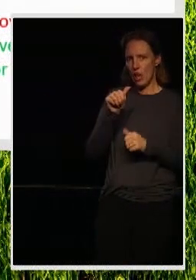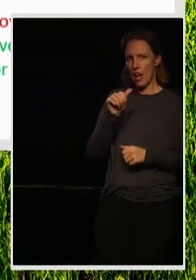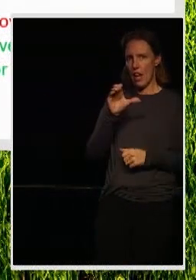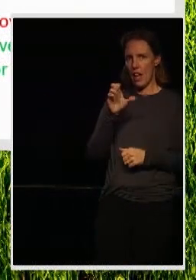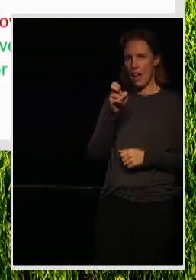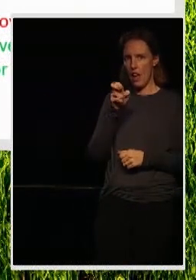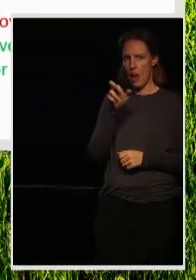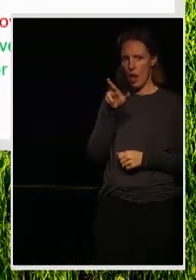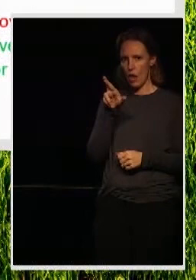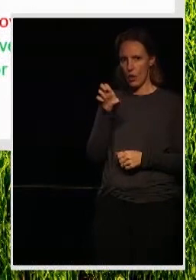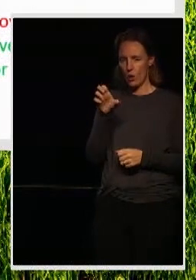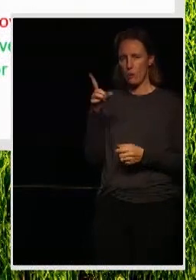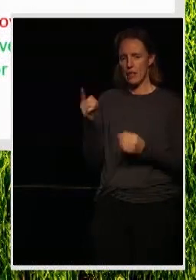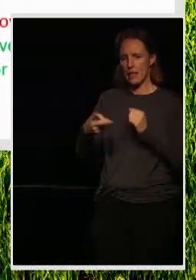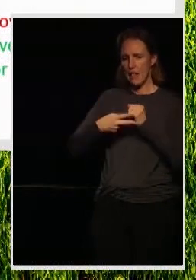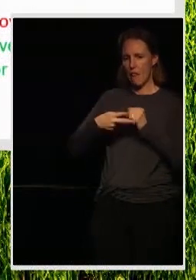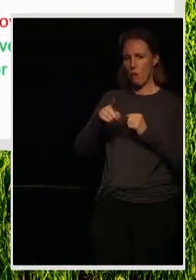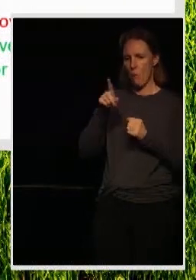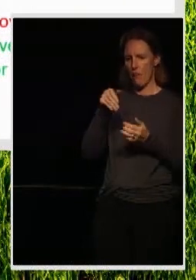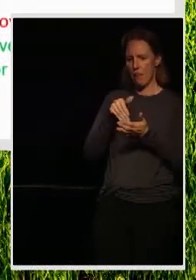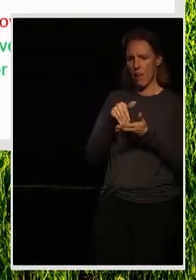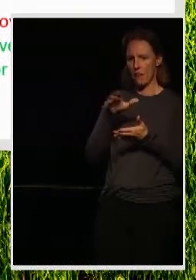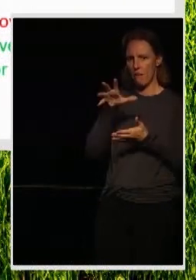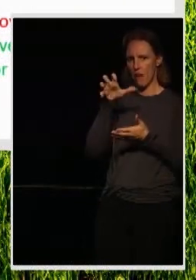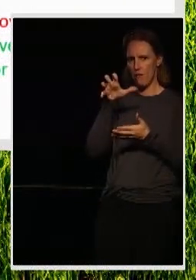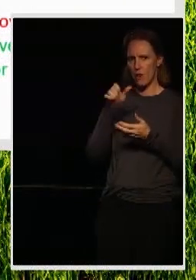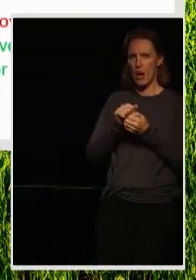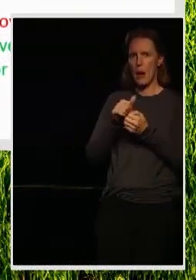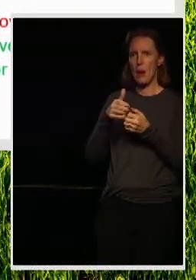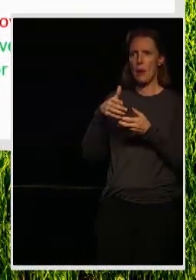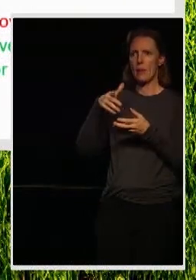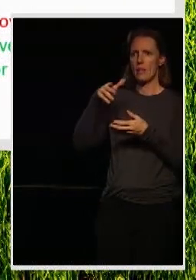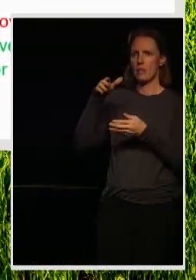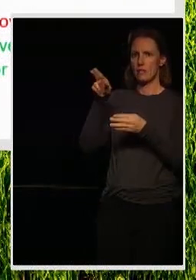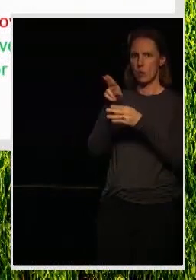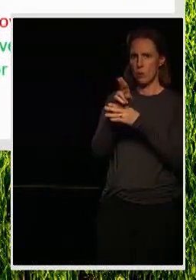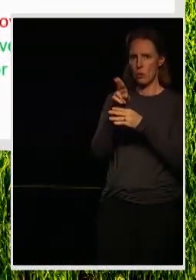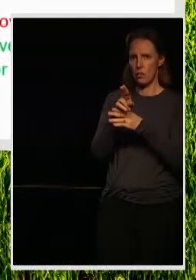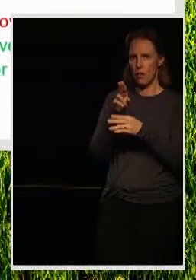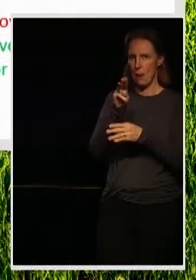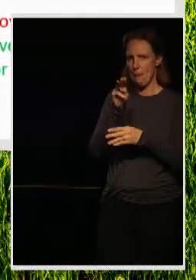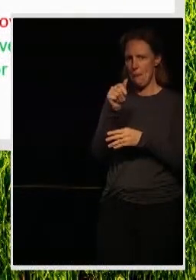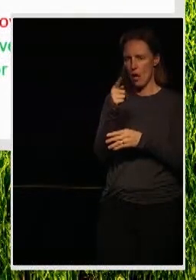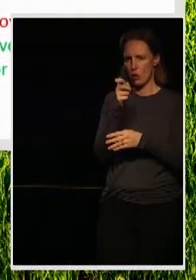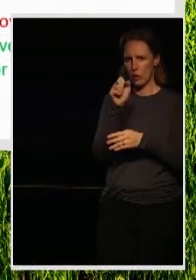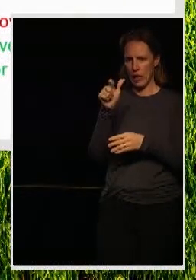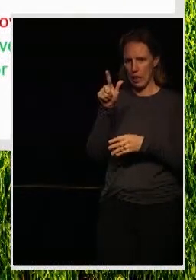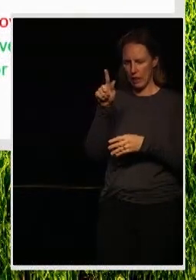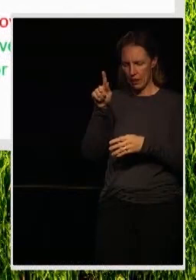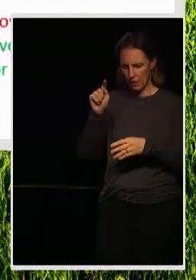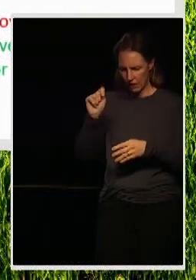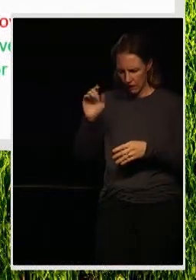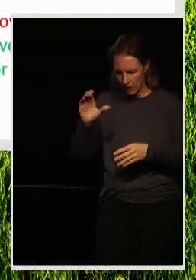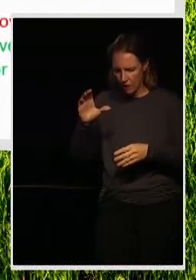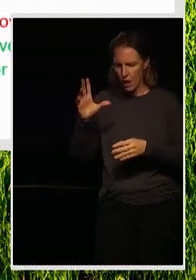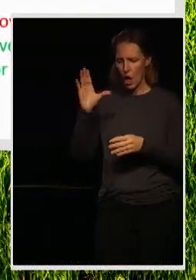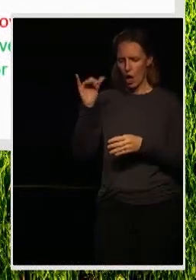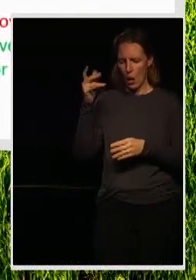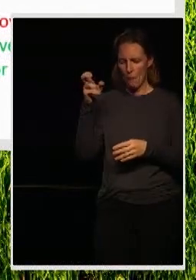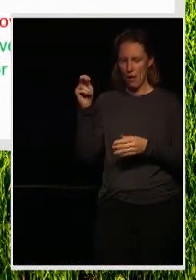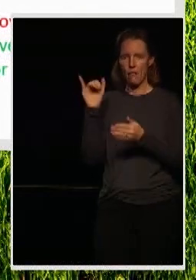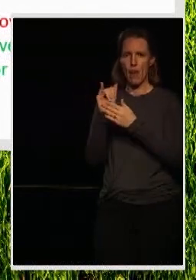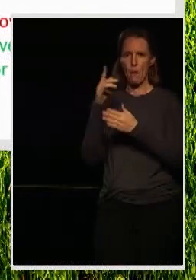save 1,500 metric tons of carbon usage. And that will help New York to meet the New